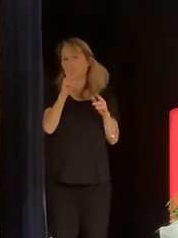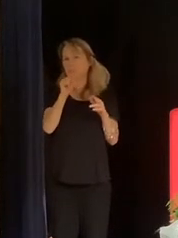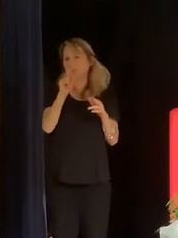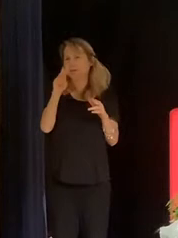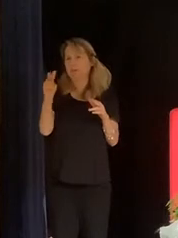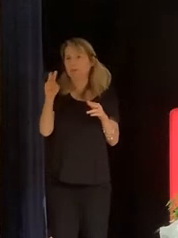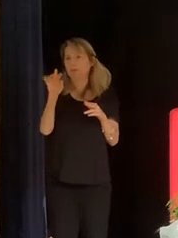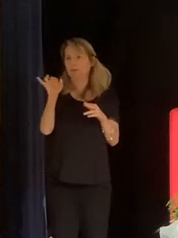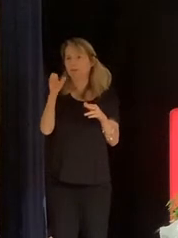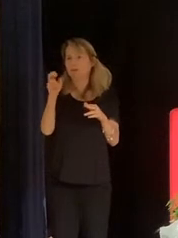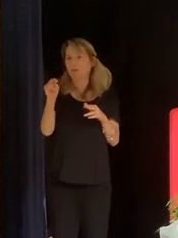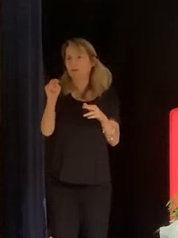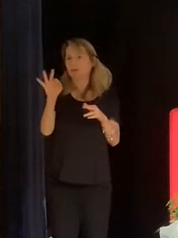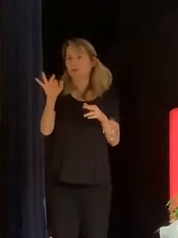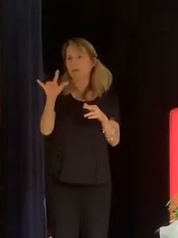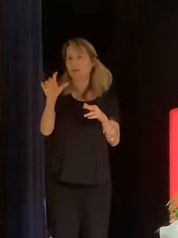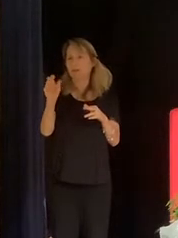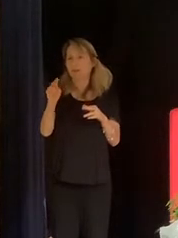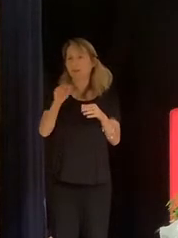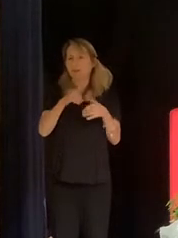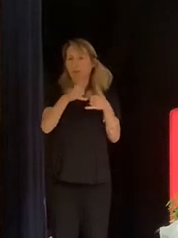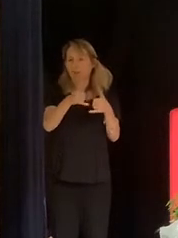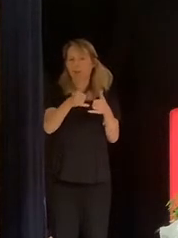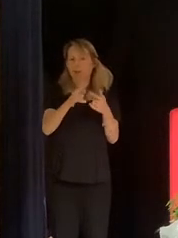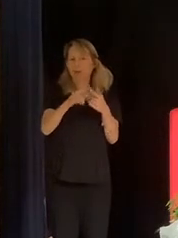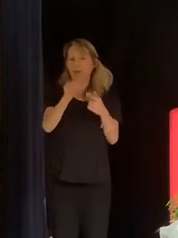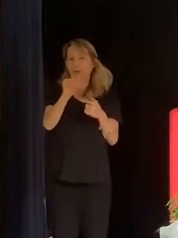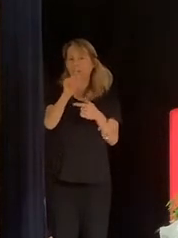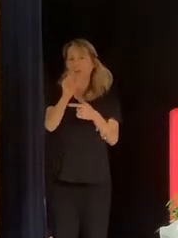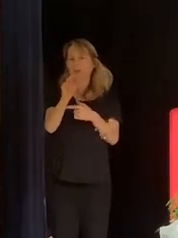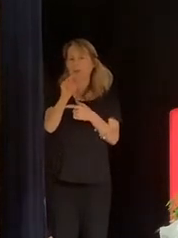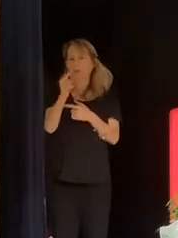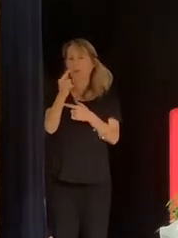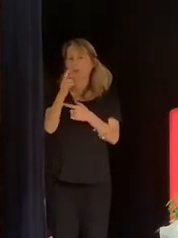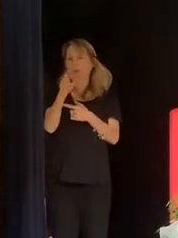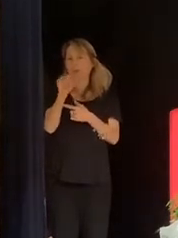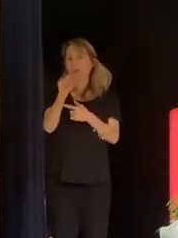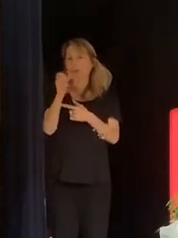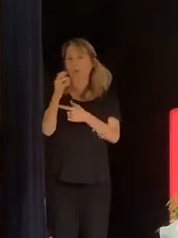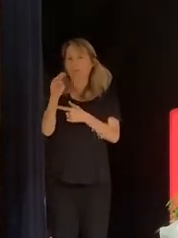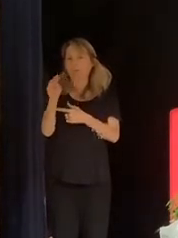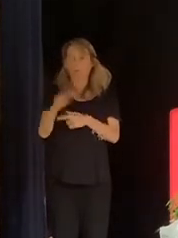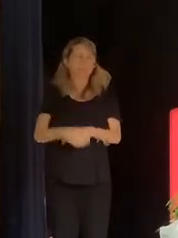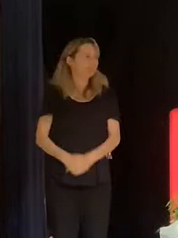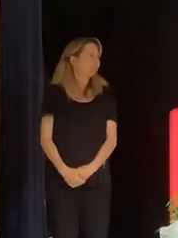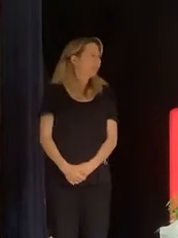John Fallon Award, Mr. Alan Graham.